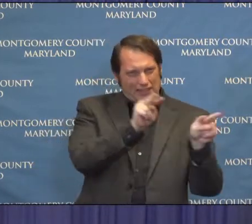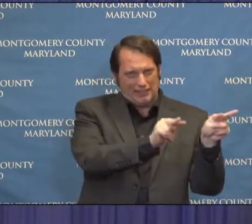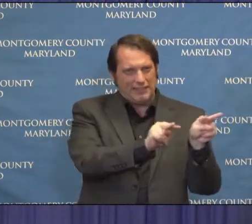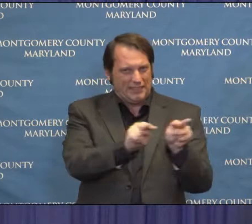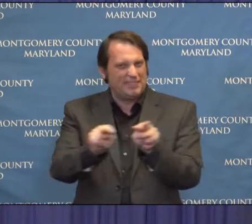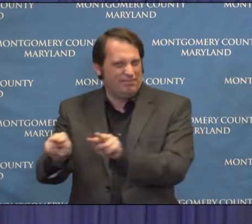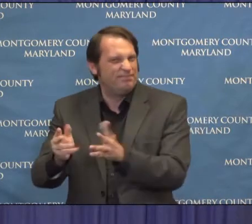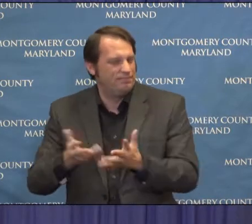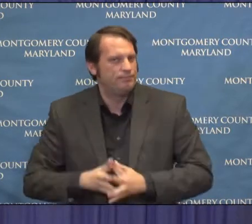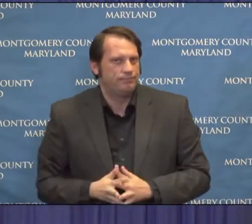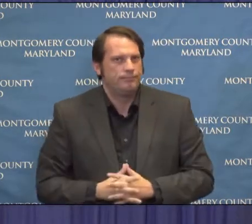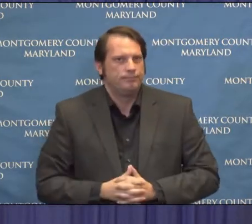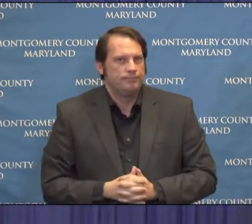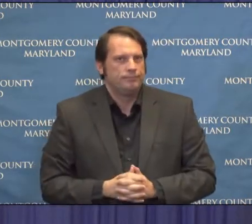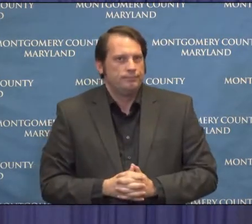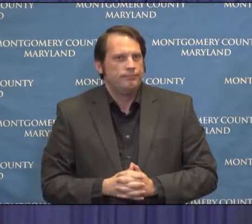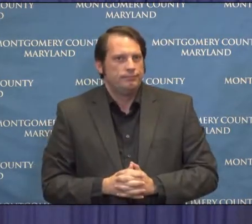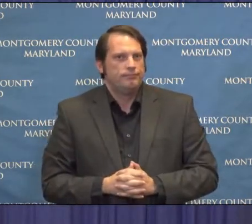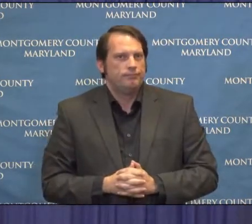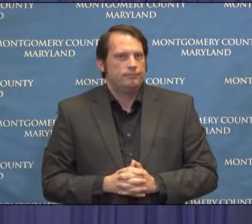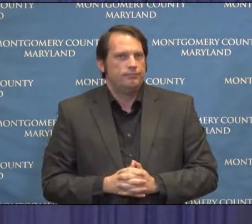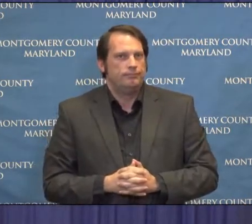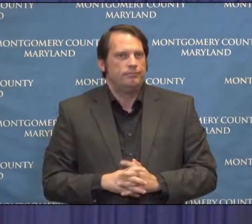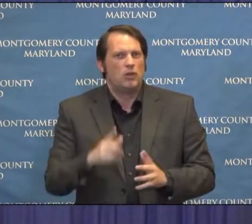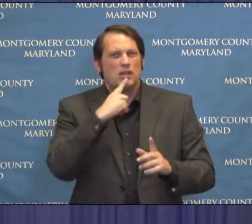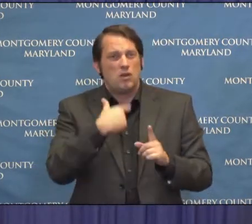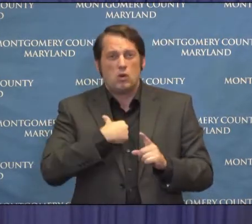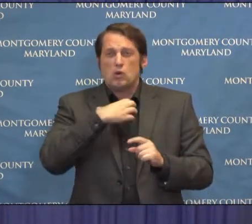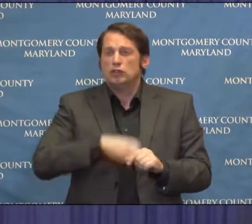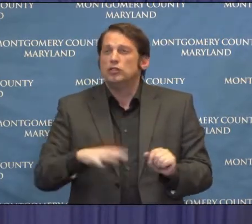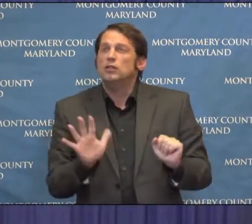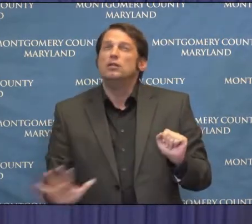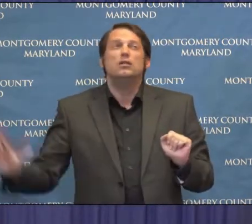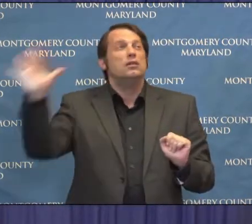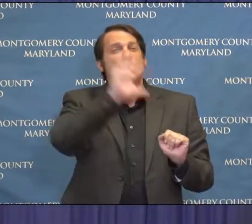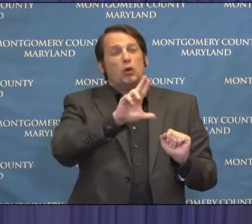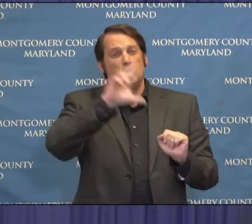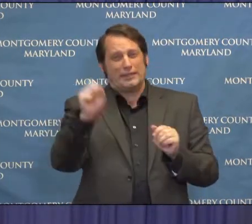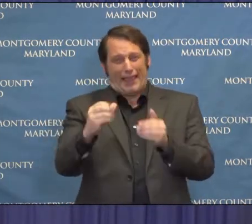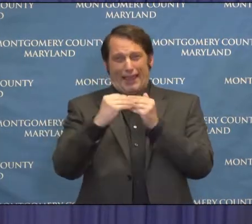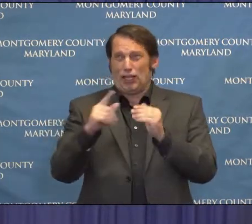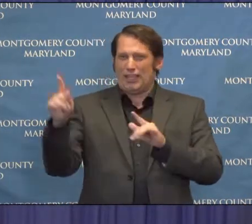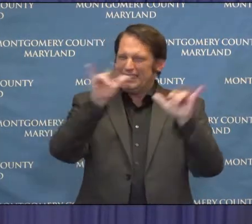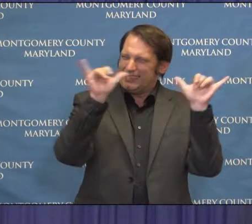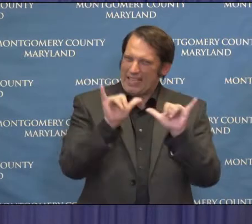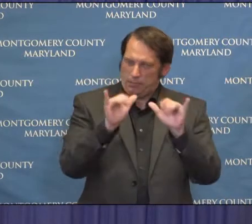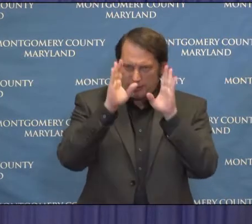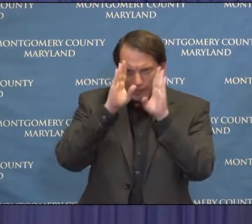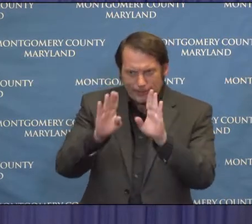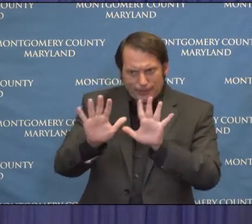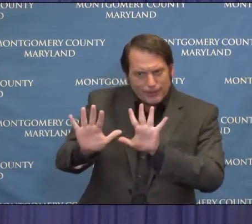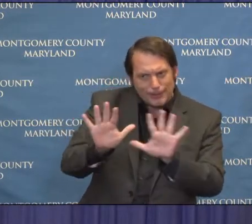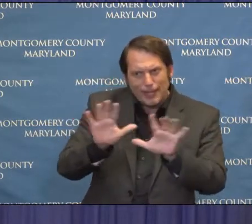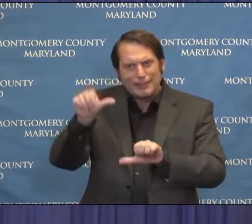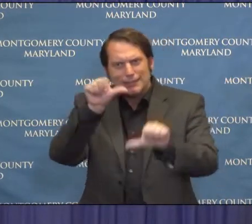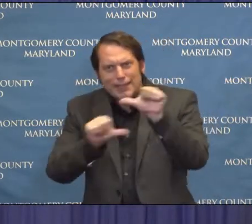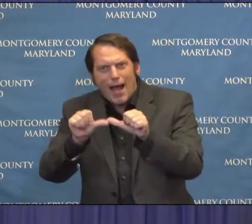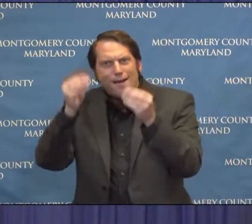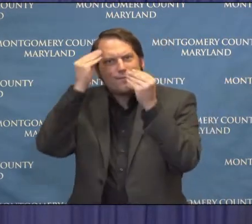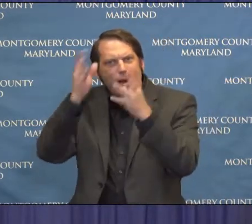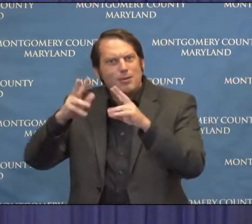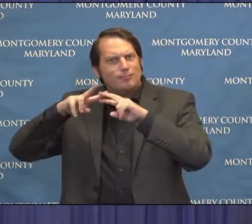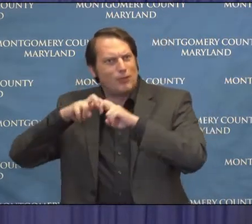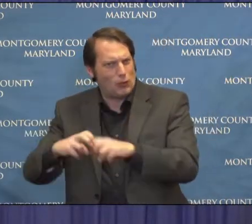leaders took that approach. But I was, you know, glad that we're doing that. We've been able to work with them. We're trying to coordinate